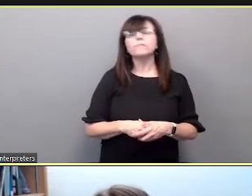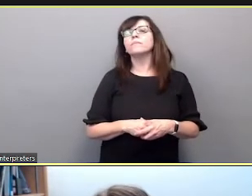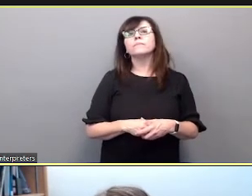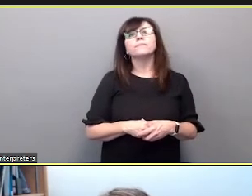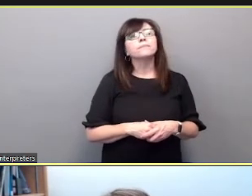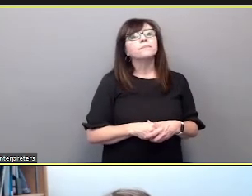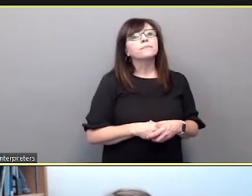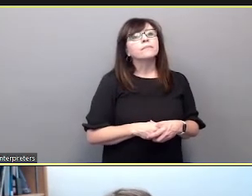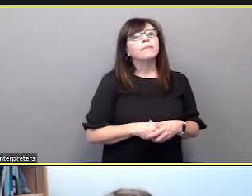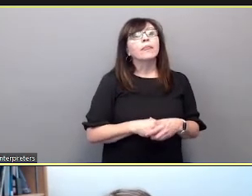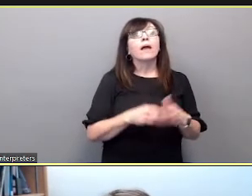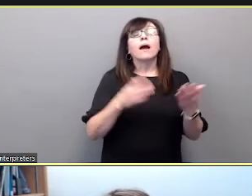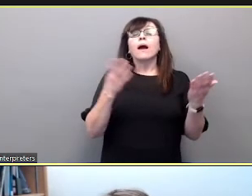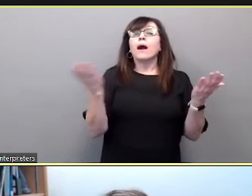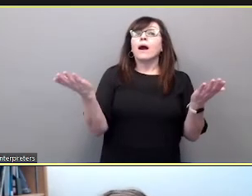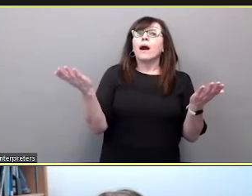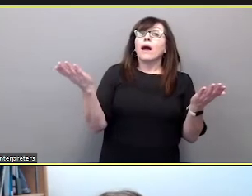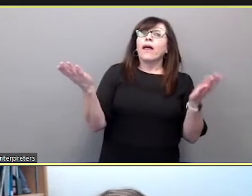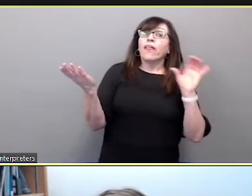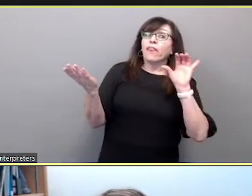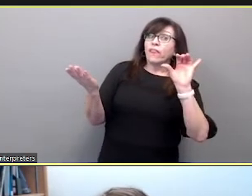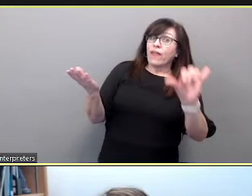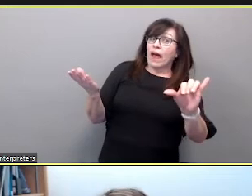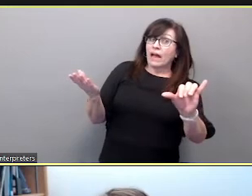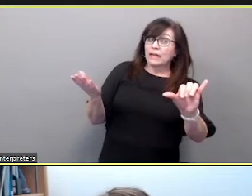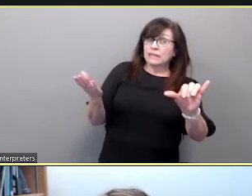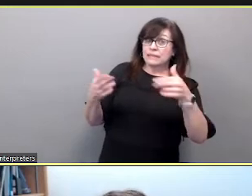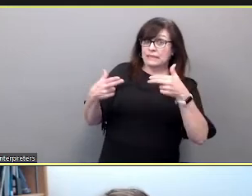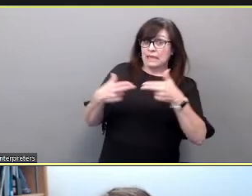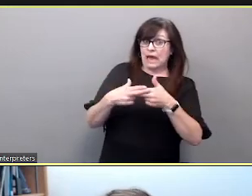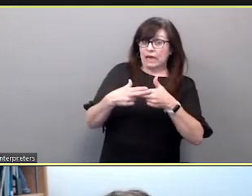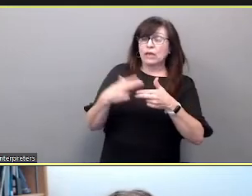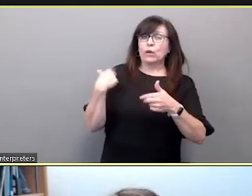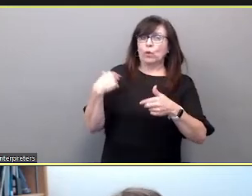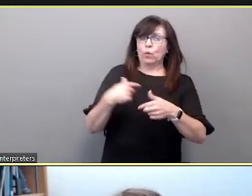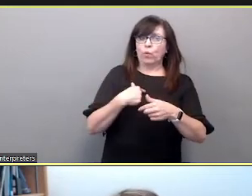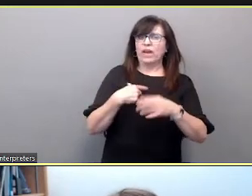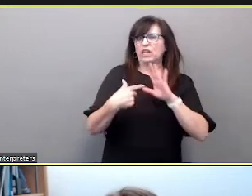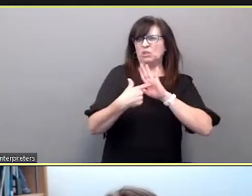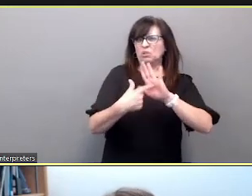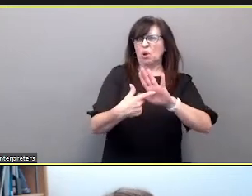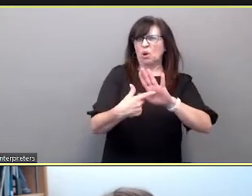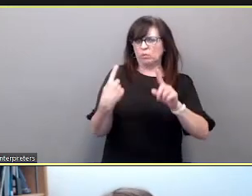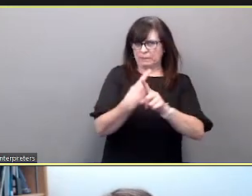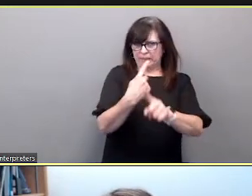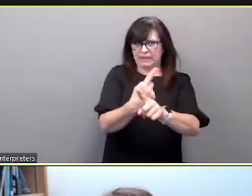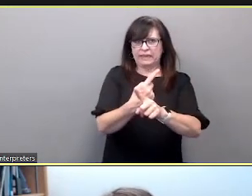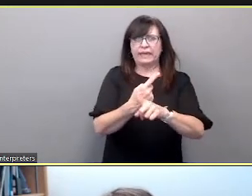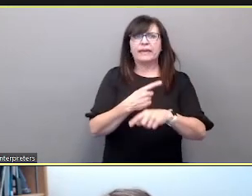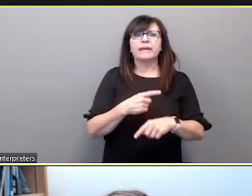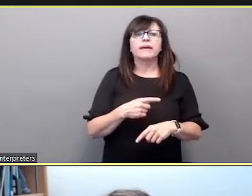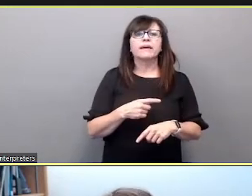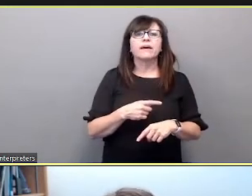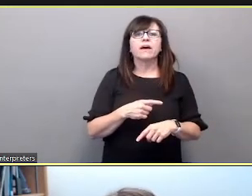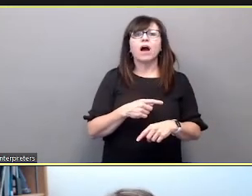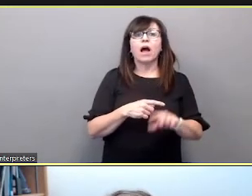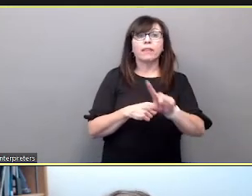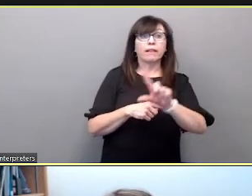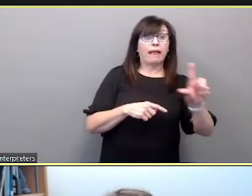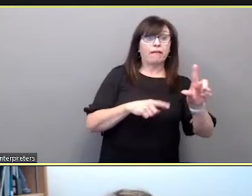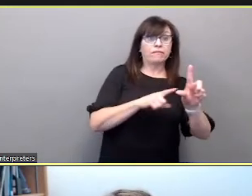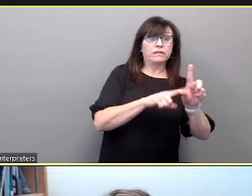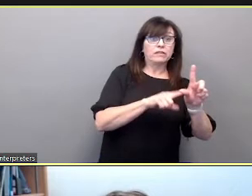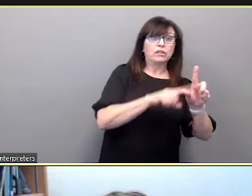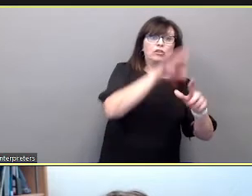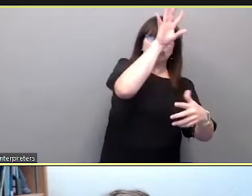And so again, this is a slide that we also usually show. This slide on the left, this is a